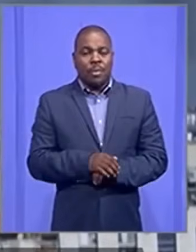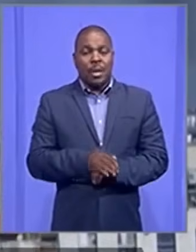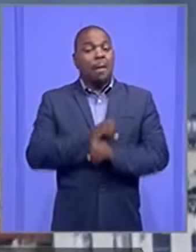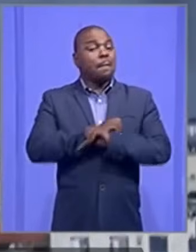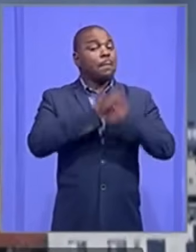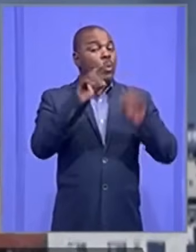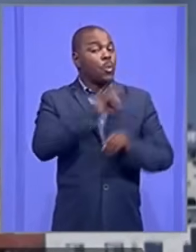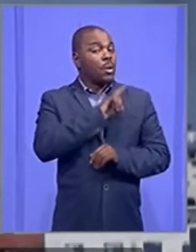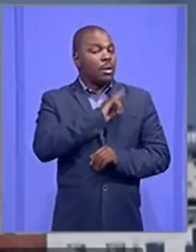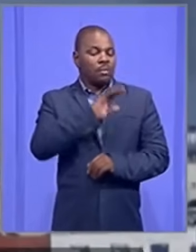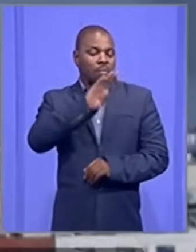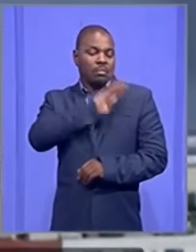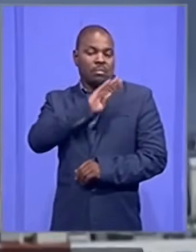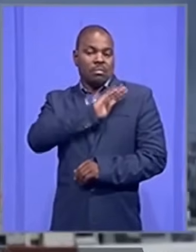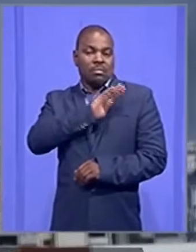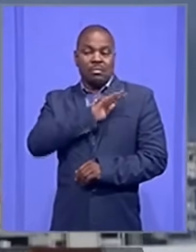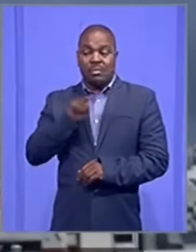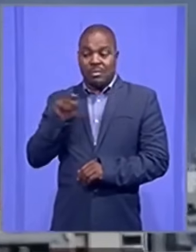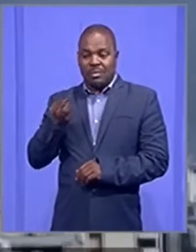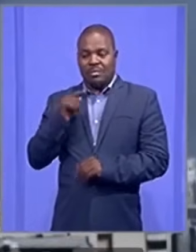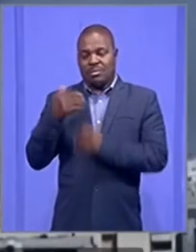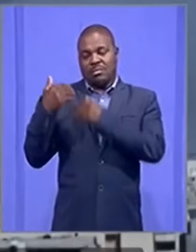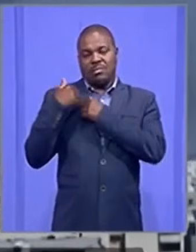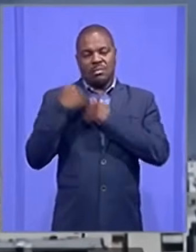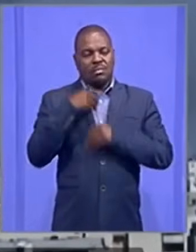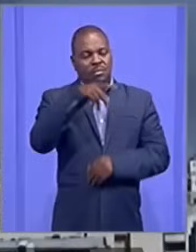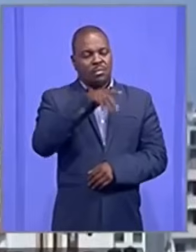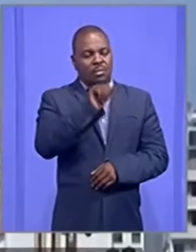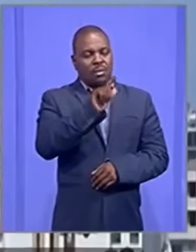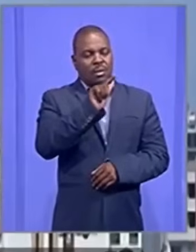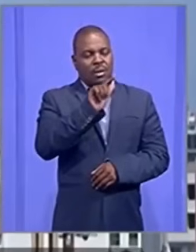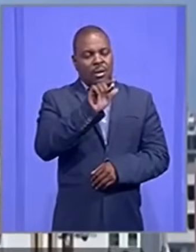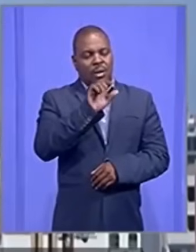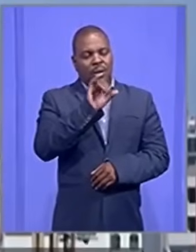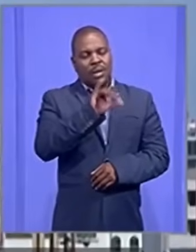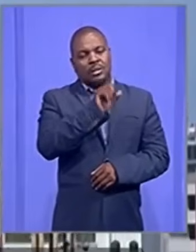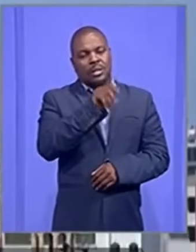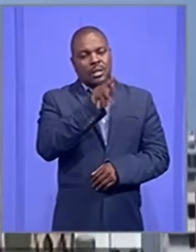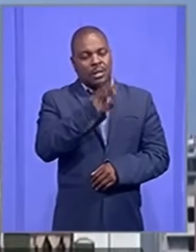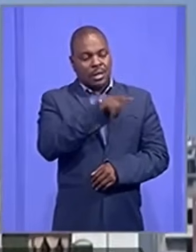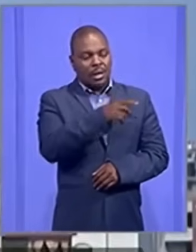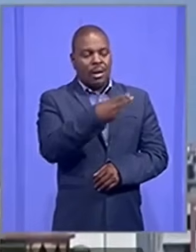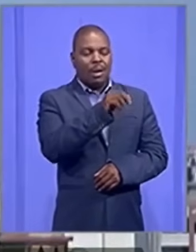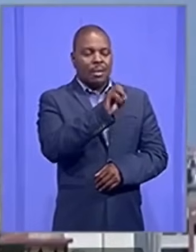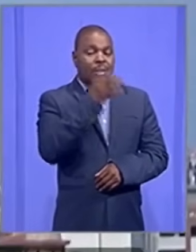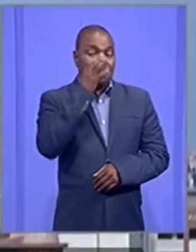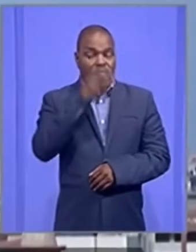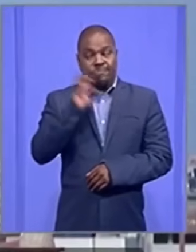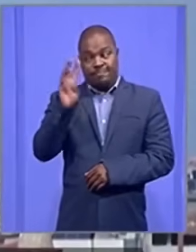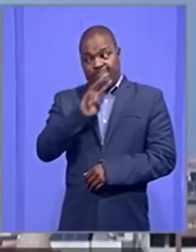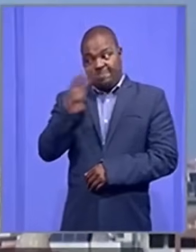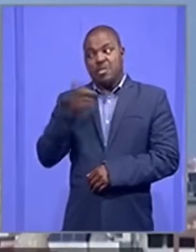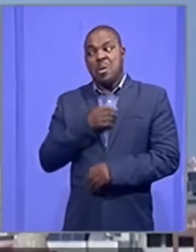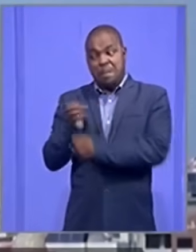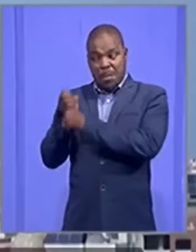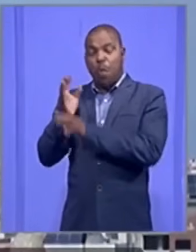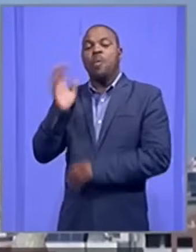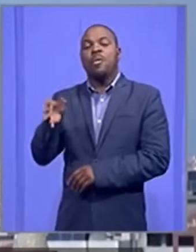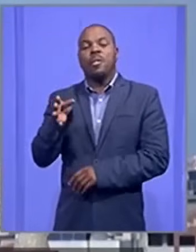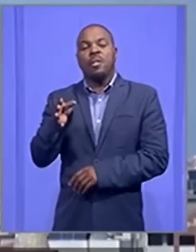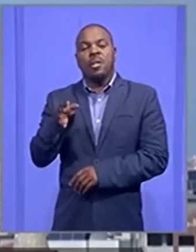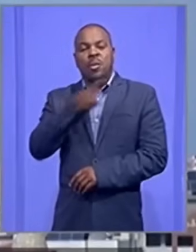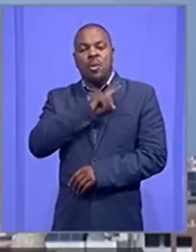ge sehlopha sa sešole seo se laolago karolo ya Palestina sa Hamas. Se dira matšhošetši a go tlhaselana ga Iseraele nako le nako morago